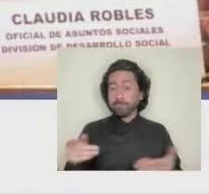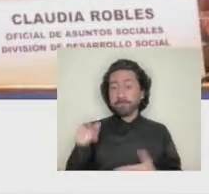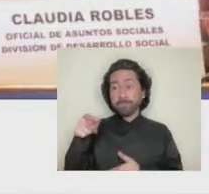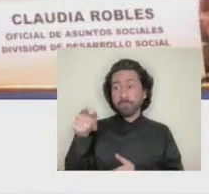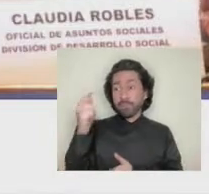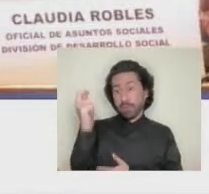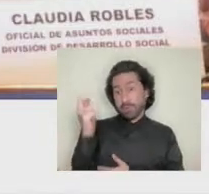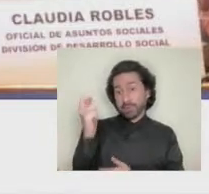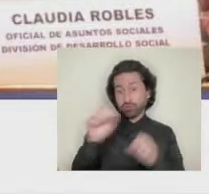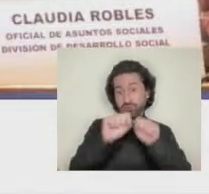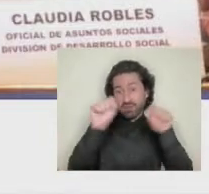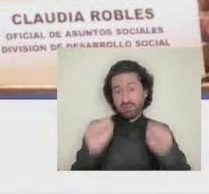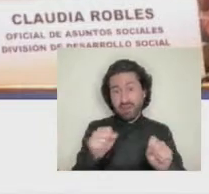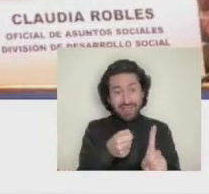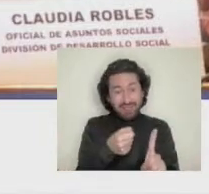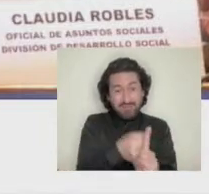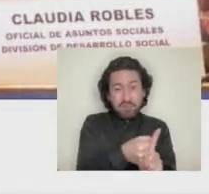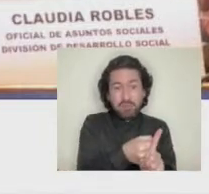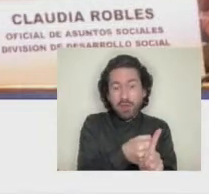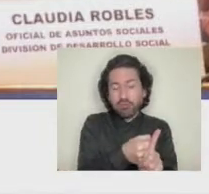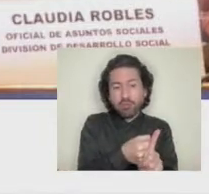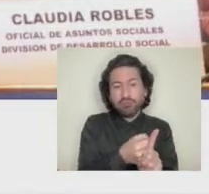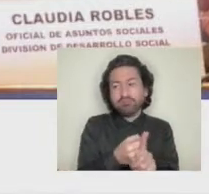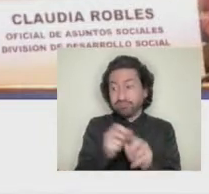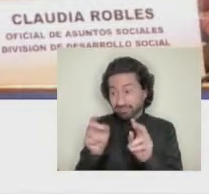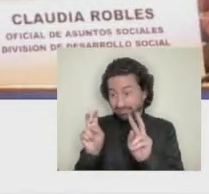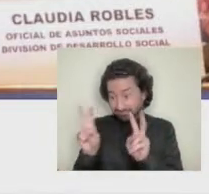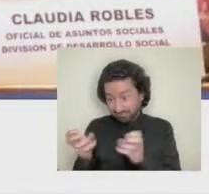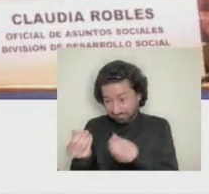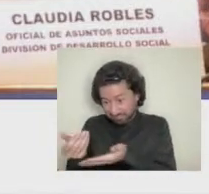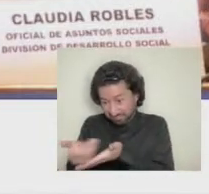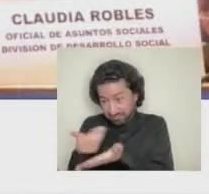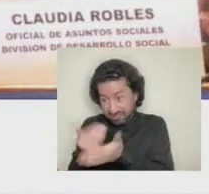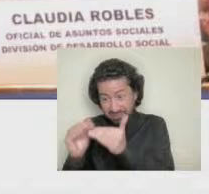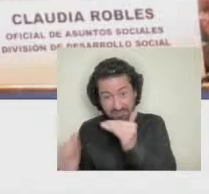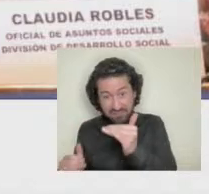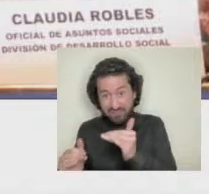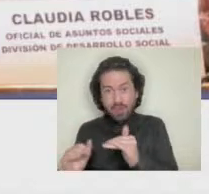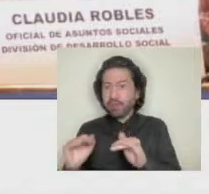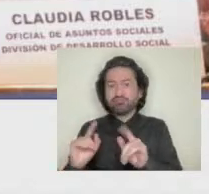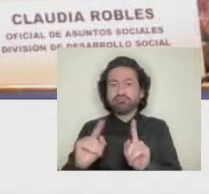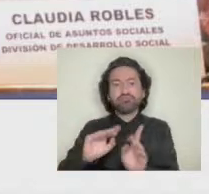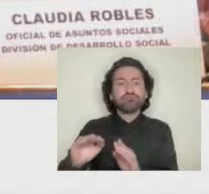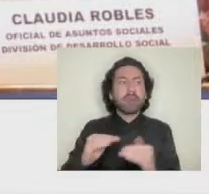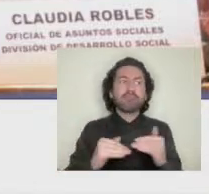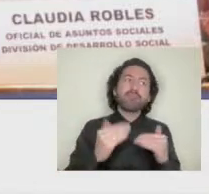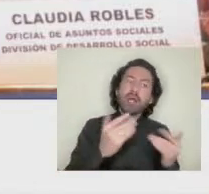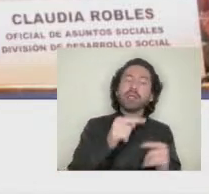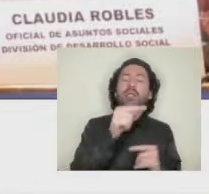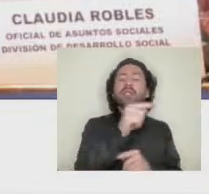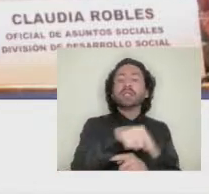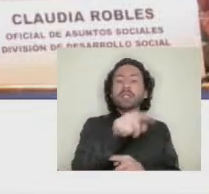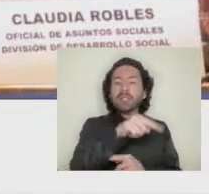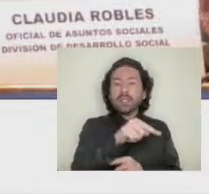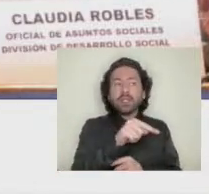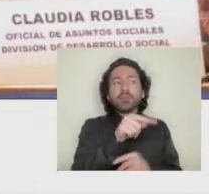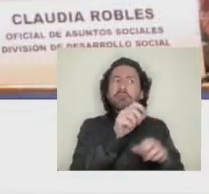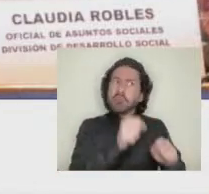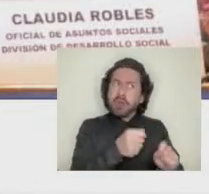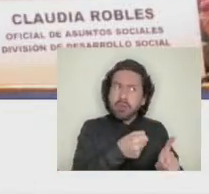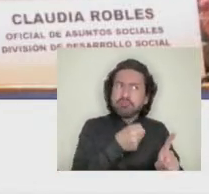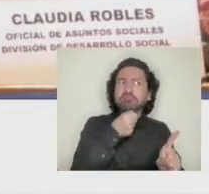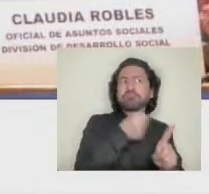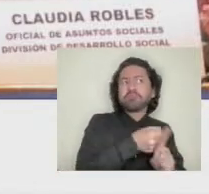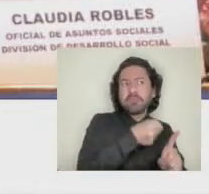pension systems go beyond income inequality. The non-contributive pension systems, for example, can have an impact upon